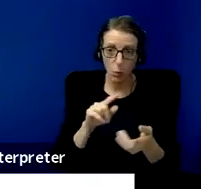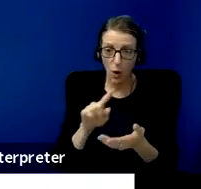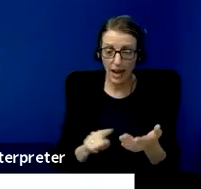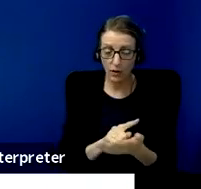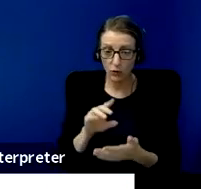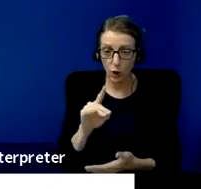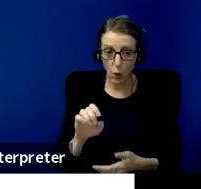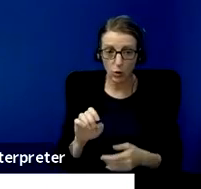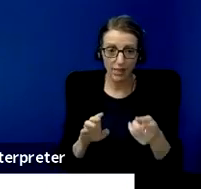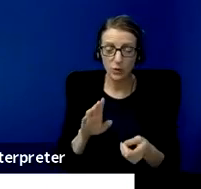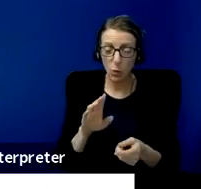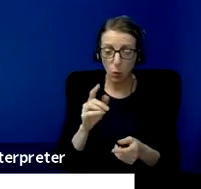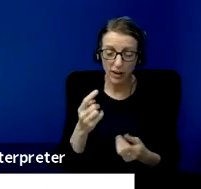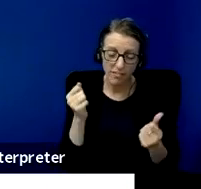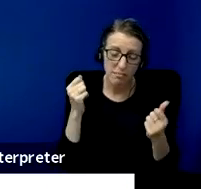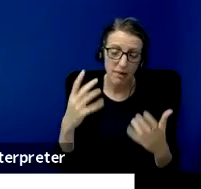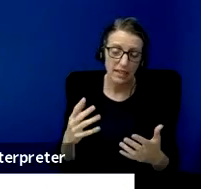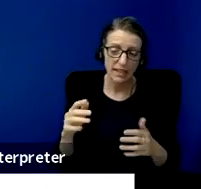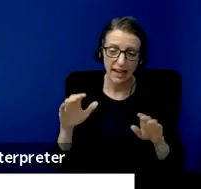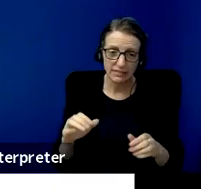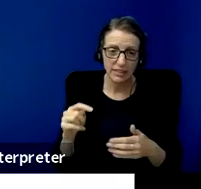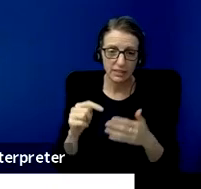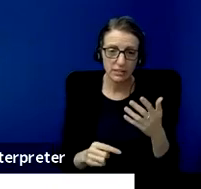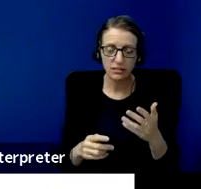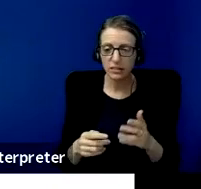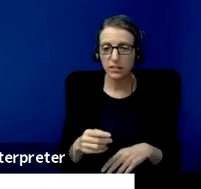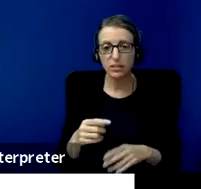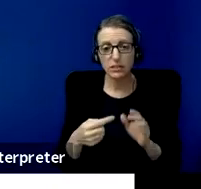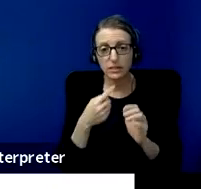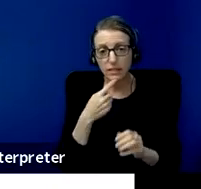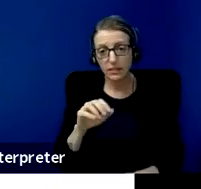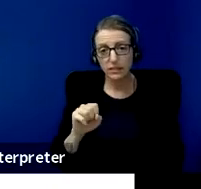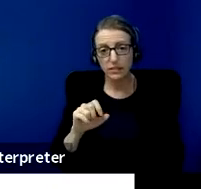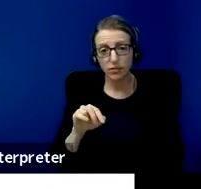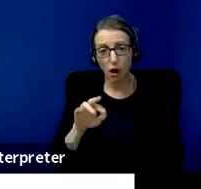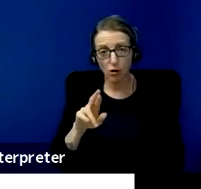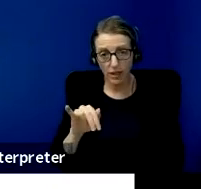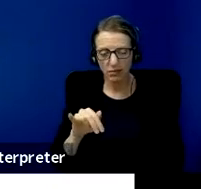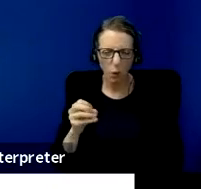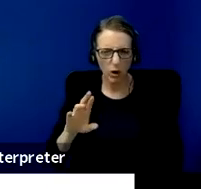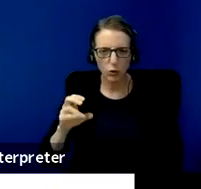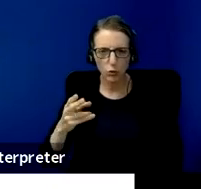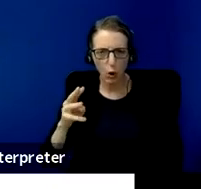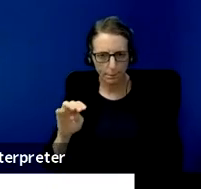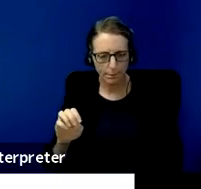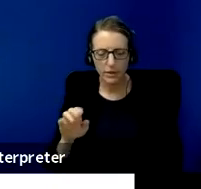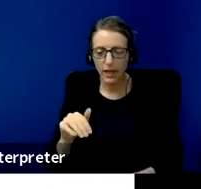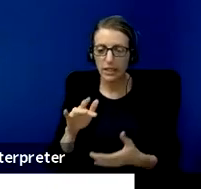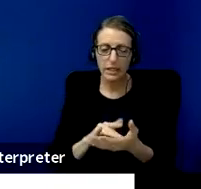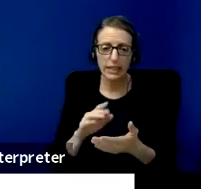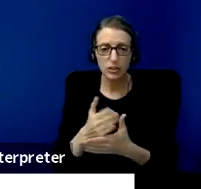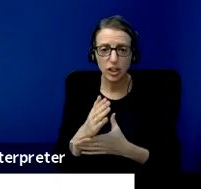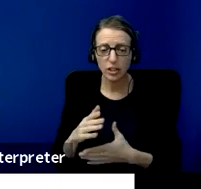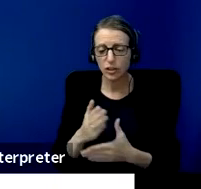one of many. So it tells you in Safari, you may also use Chrome, you're going to click share, you're going to share to